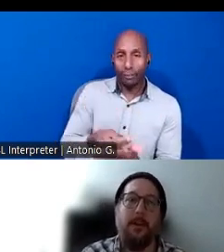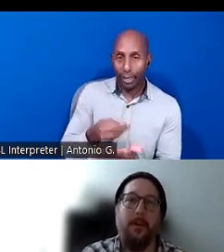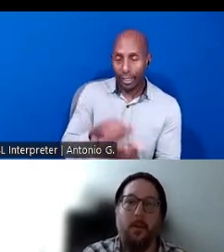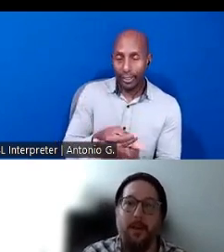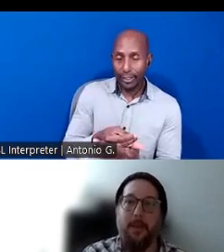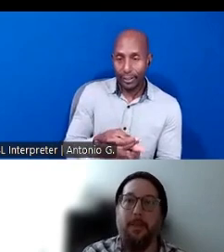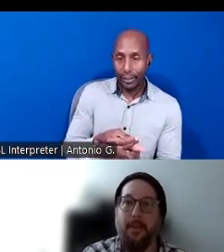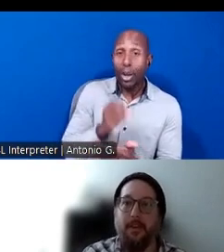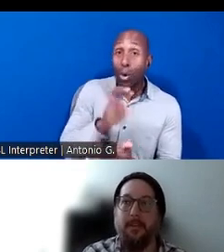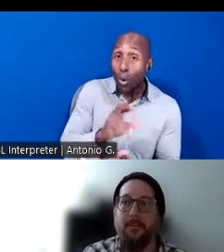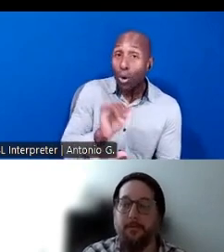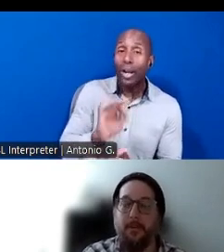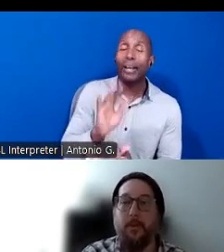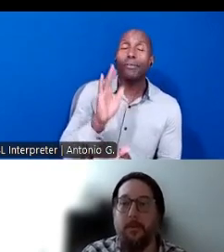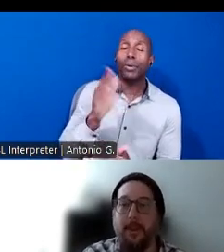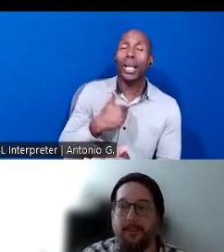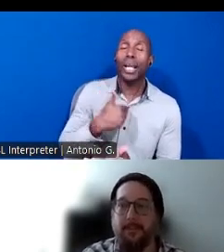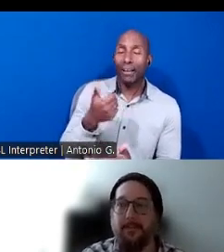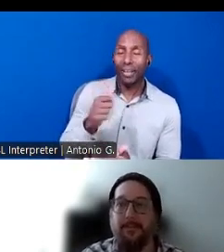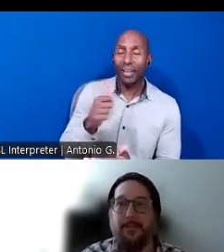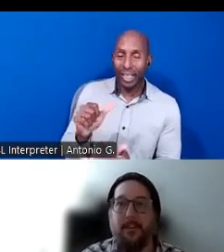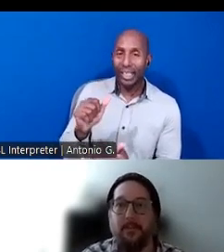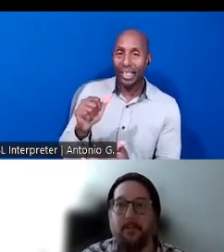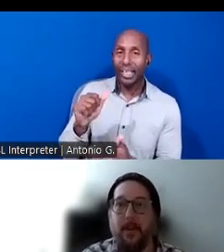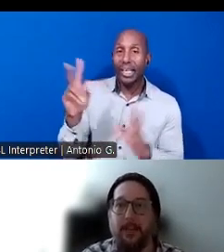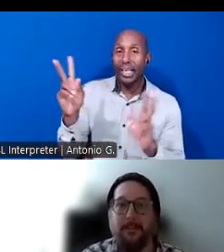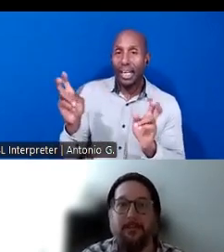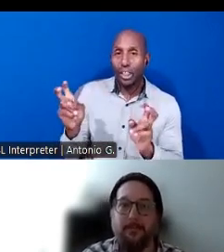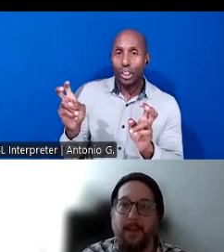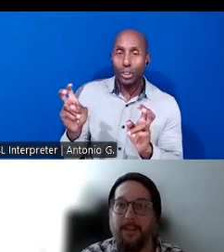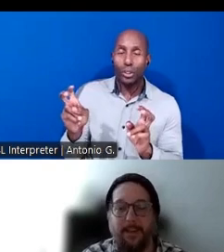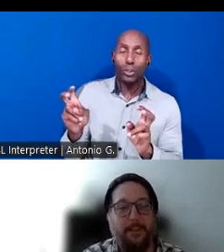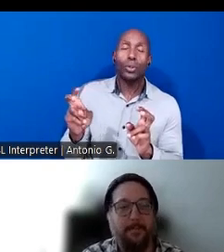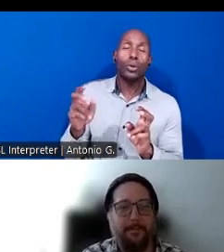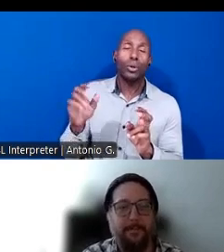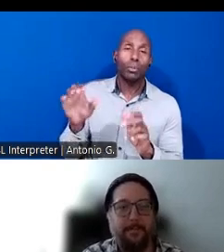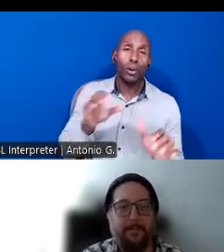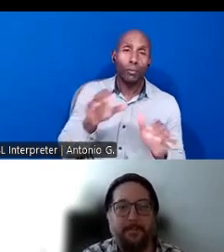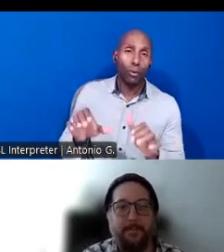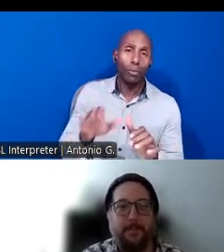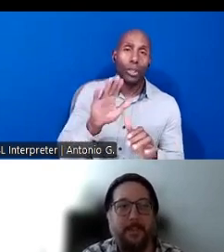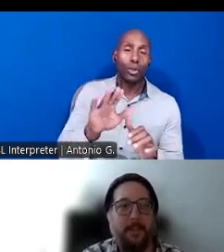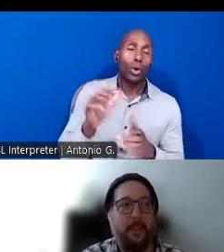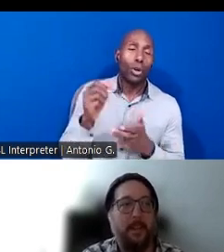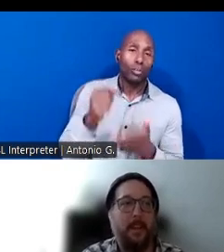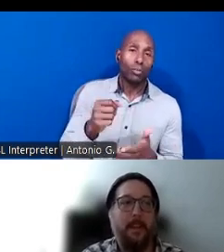issue with performing, your grant activities.